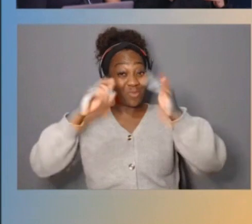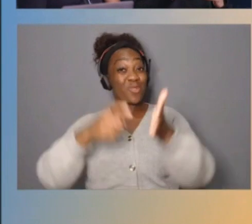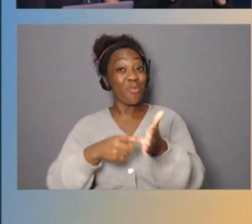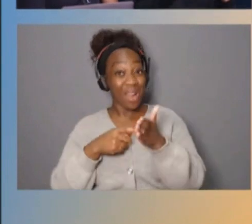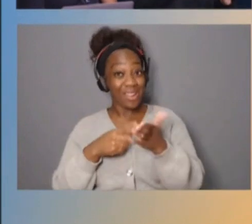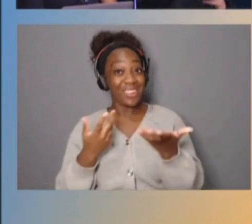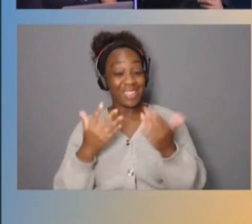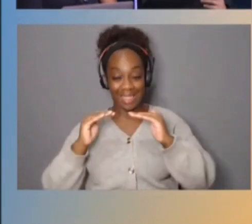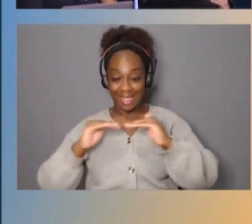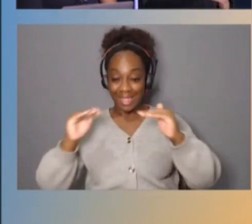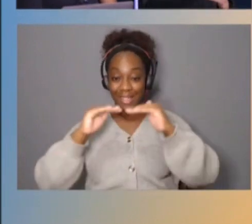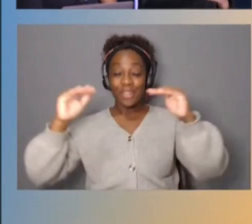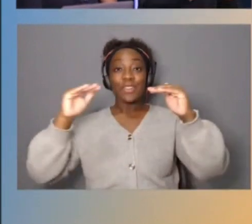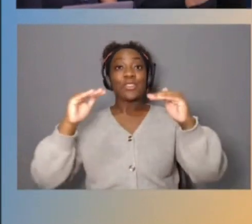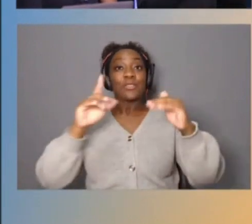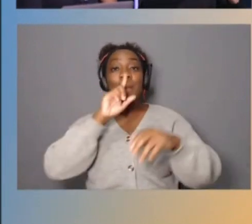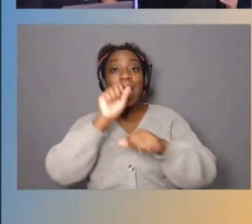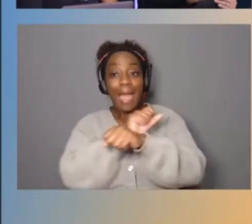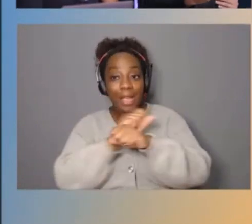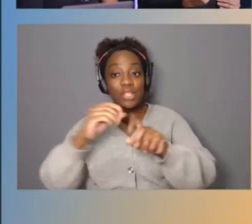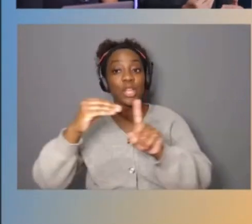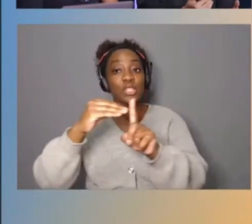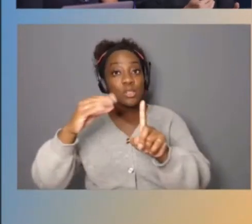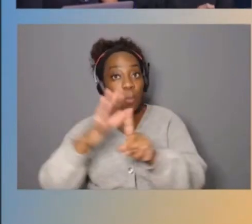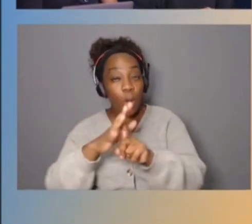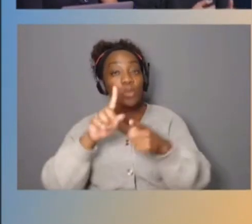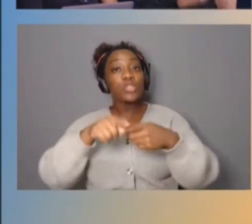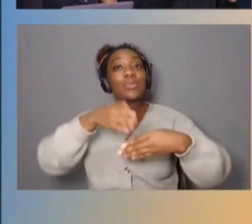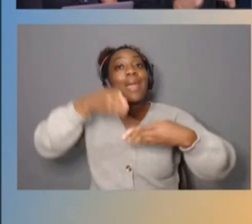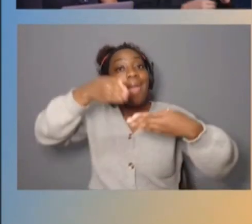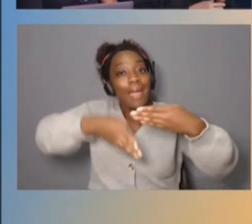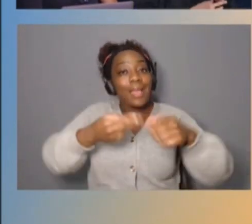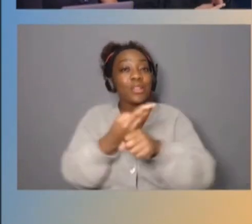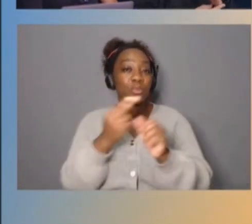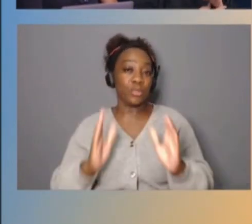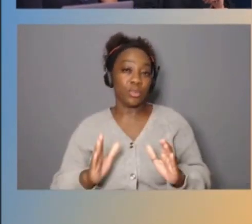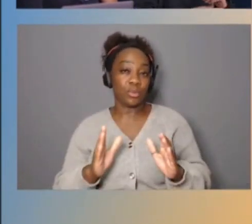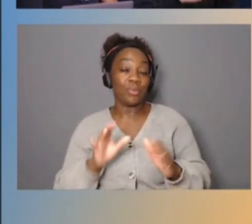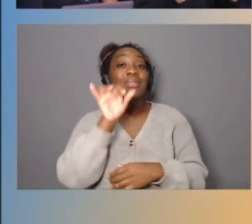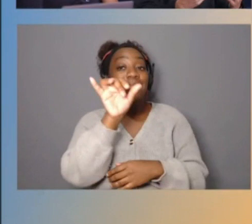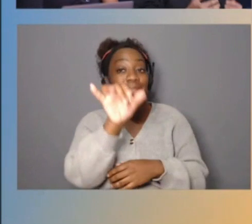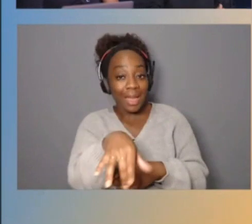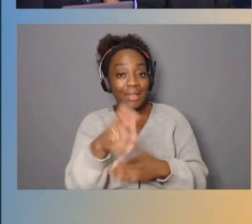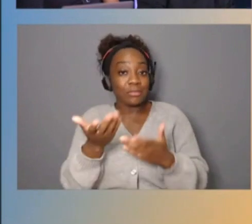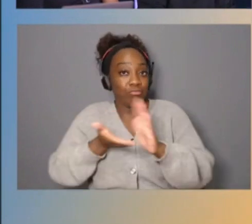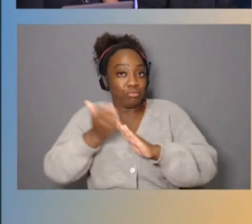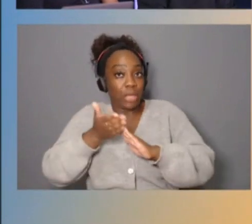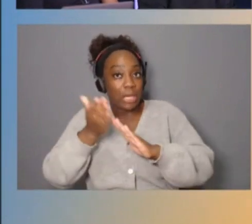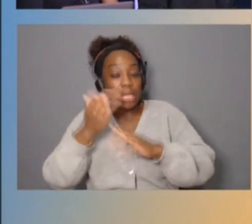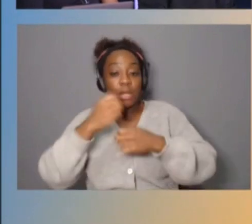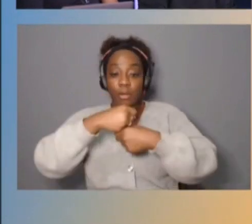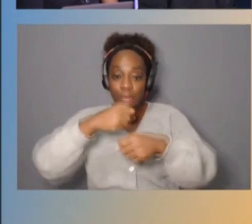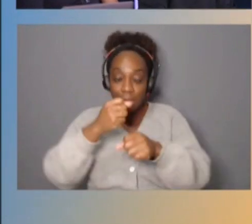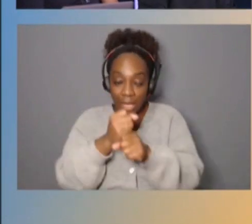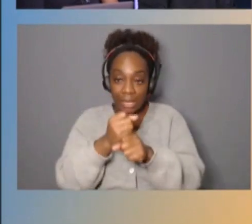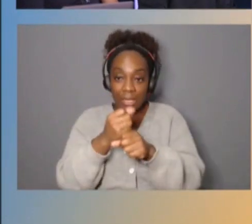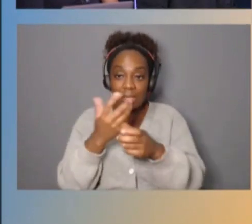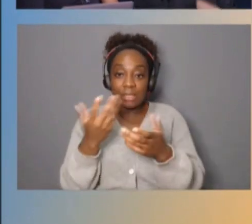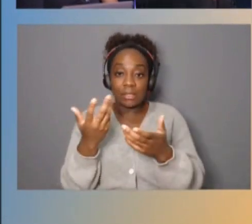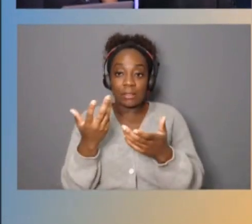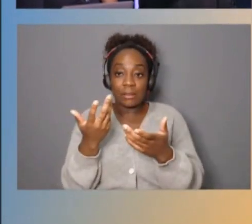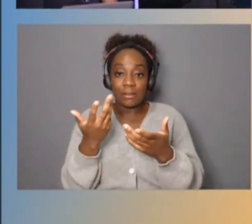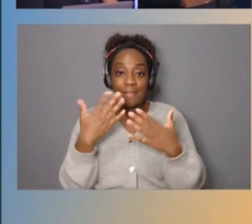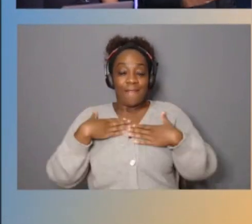actually exposed to the end user, that is actually running or creating the physical layout.